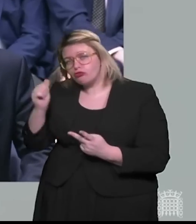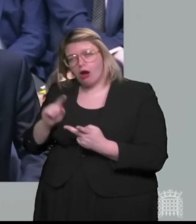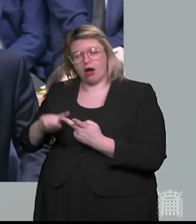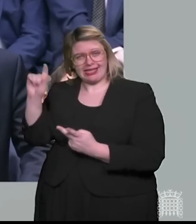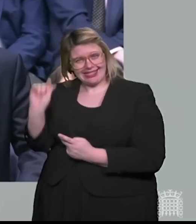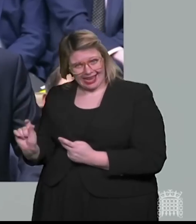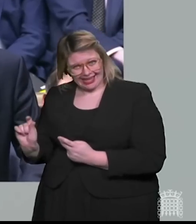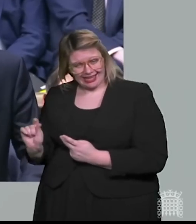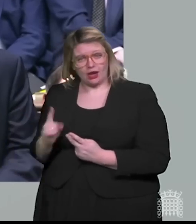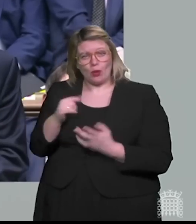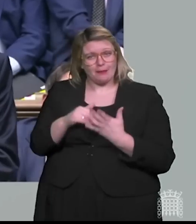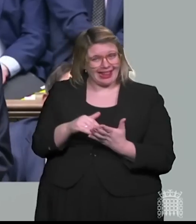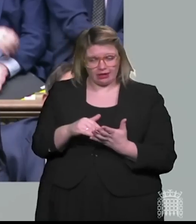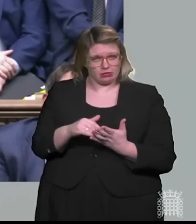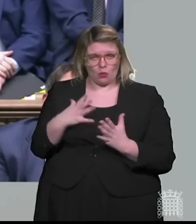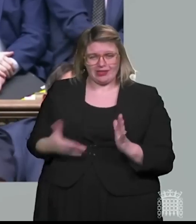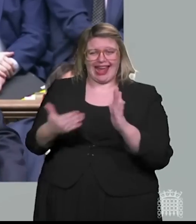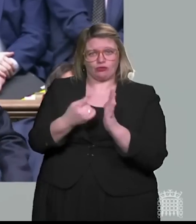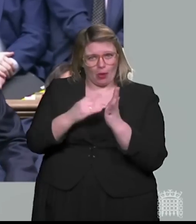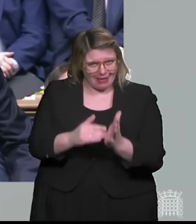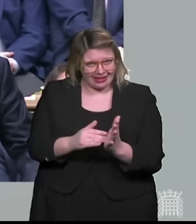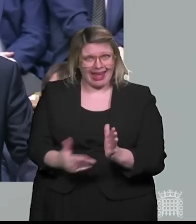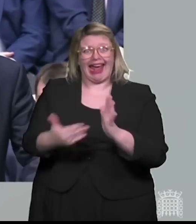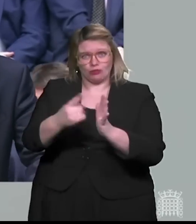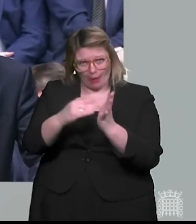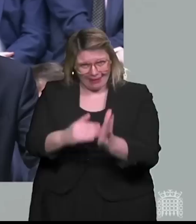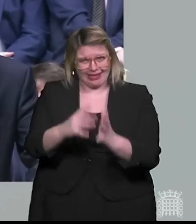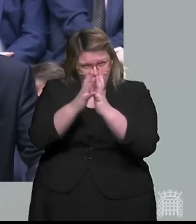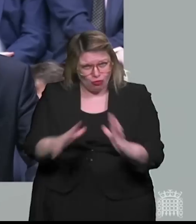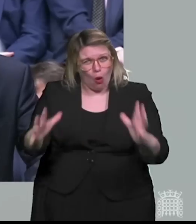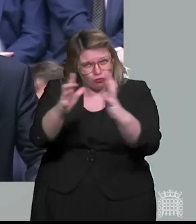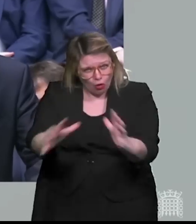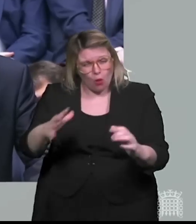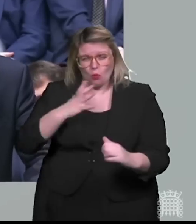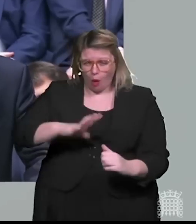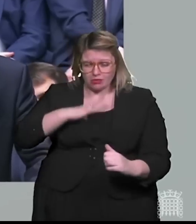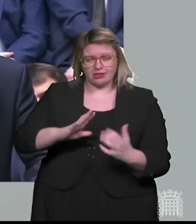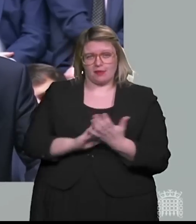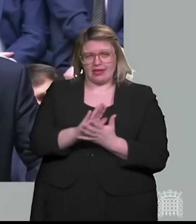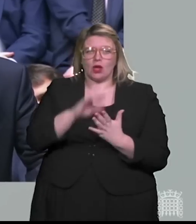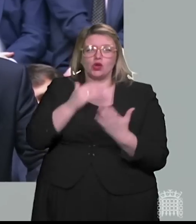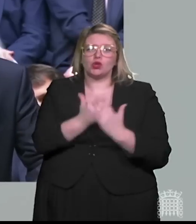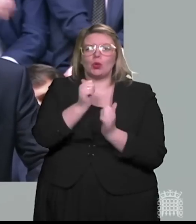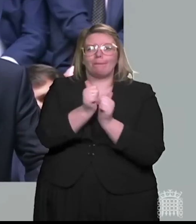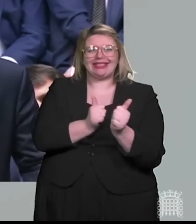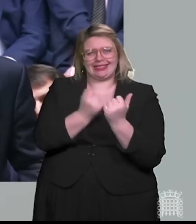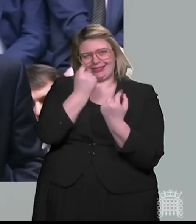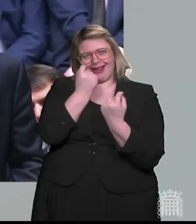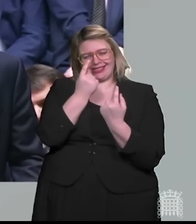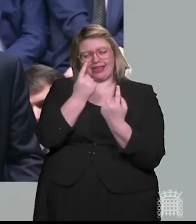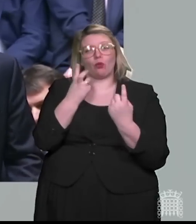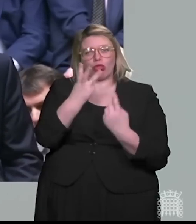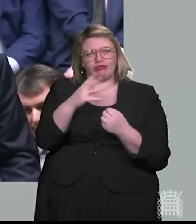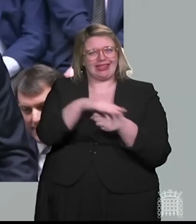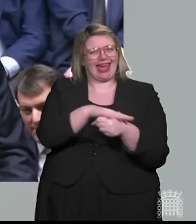want another million and another million after that. So today I bring forward enterprise measures in these three areas to